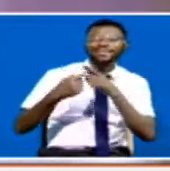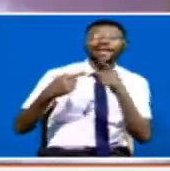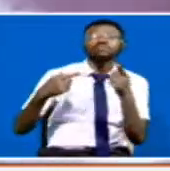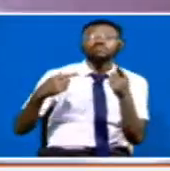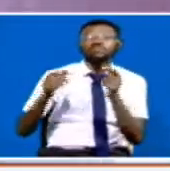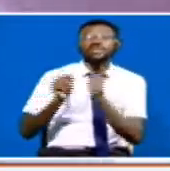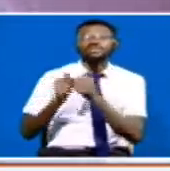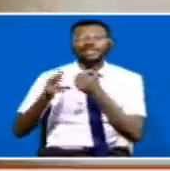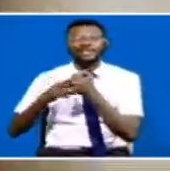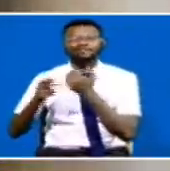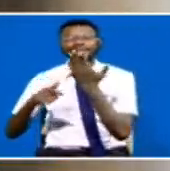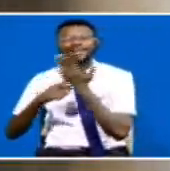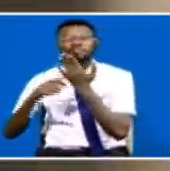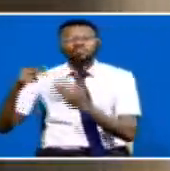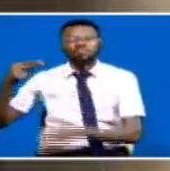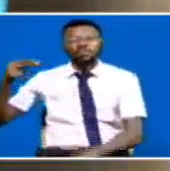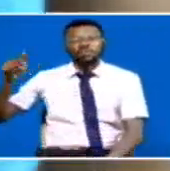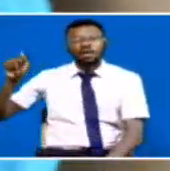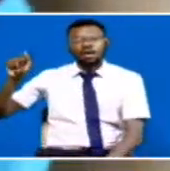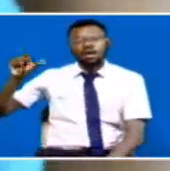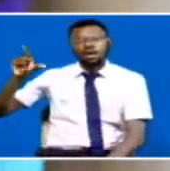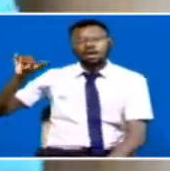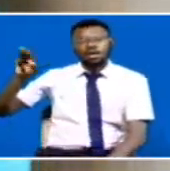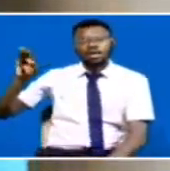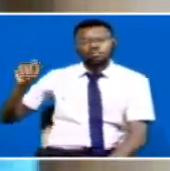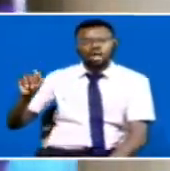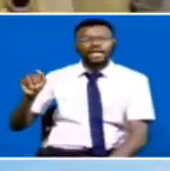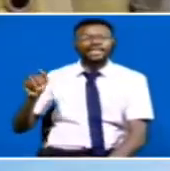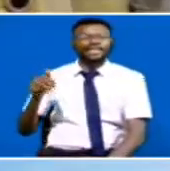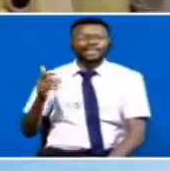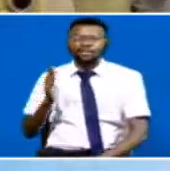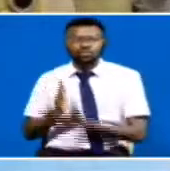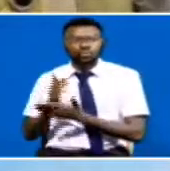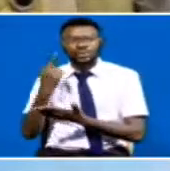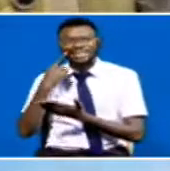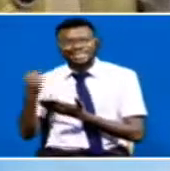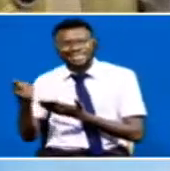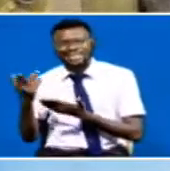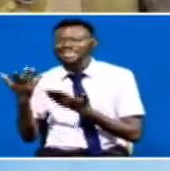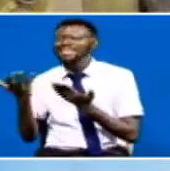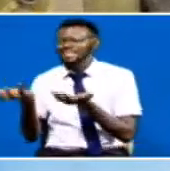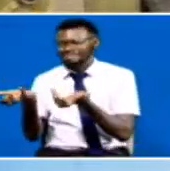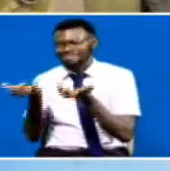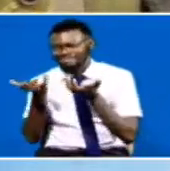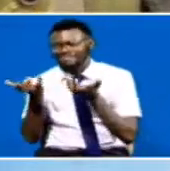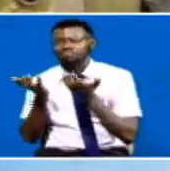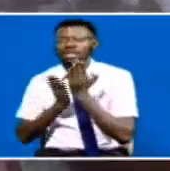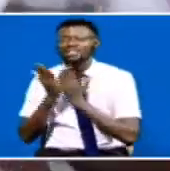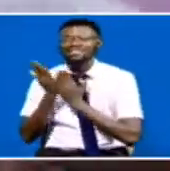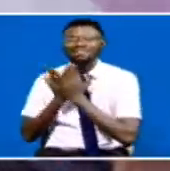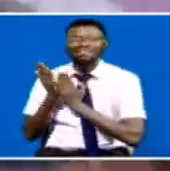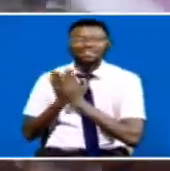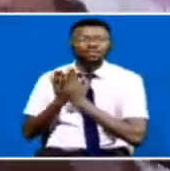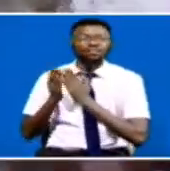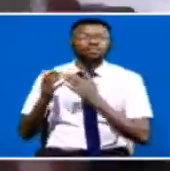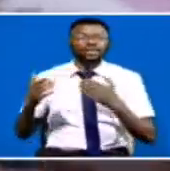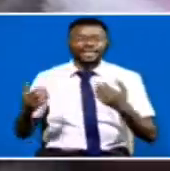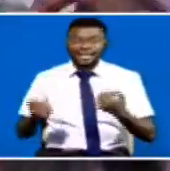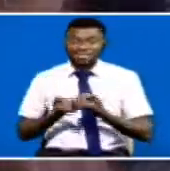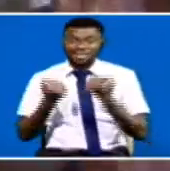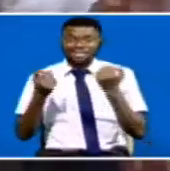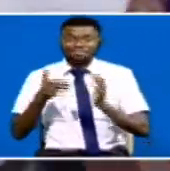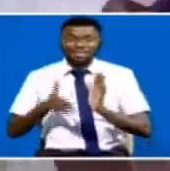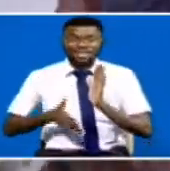camp in Tana Delta, depicts the dire state of unmet needs for reproductive health services during emergencies.